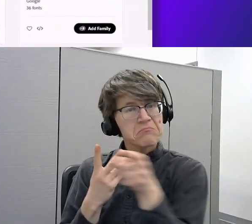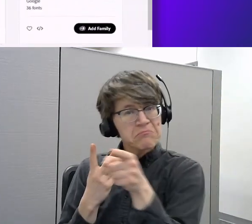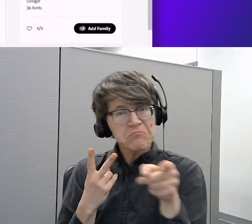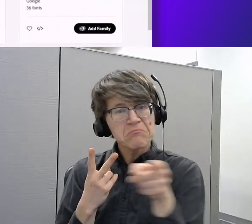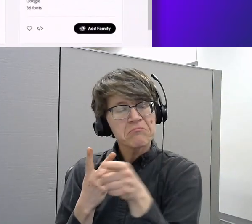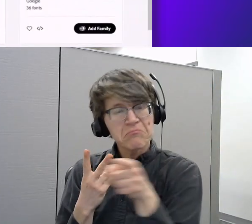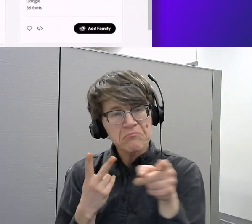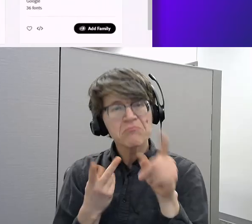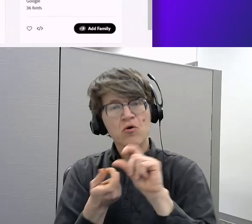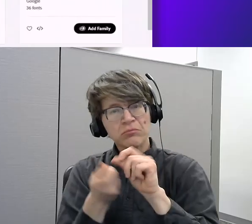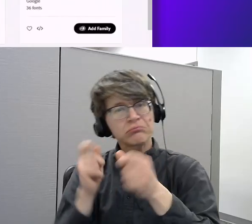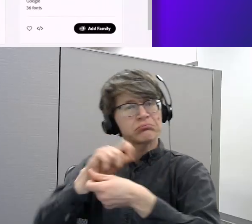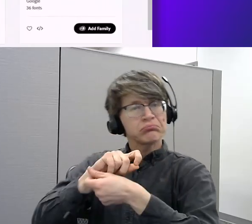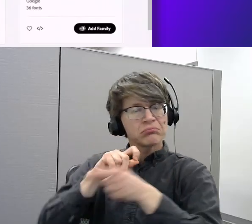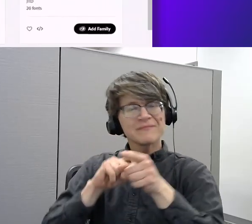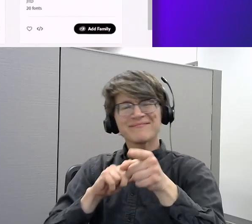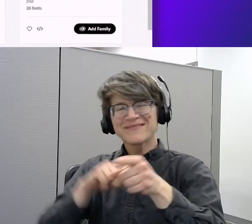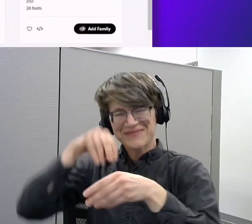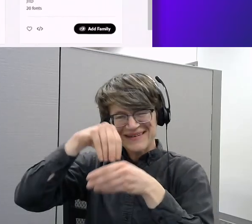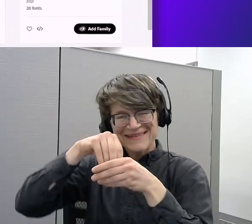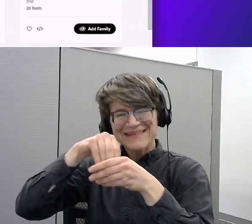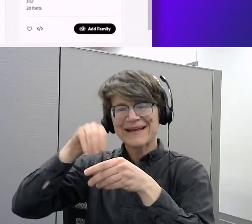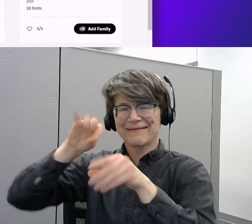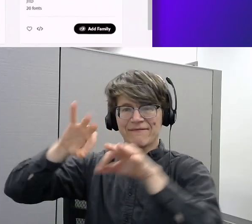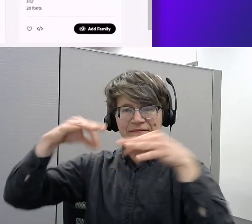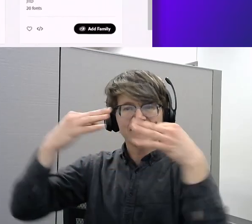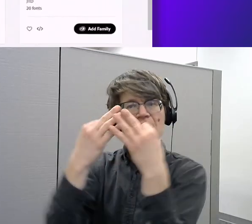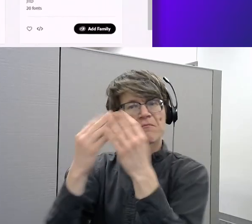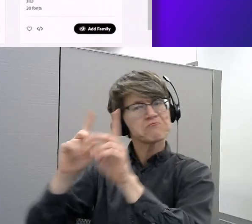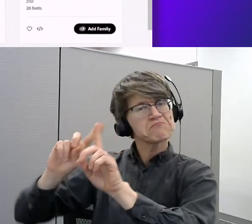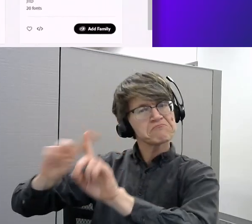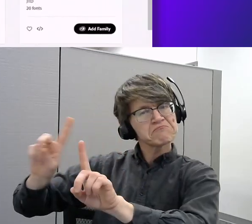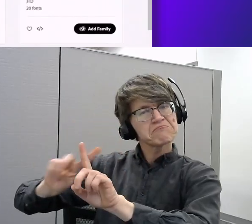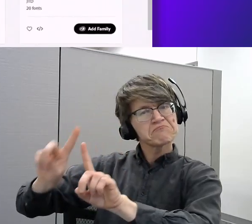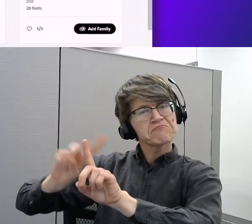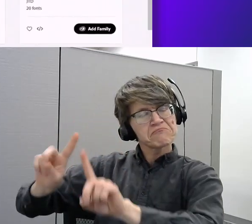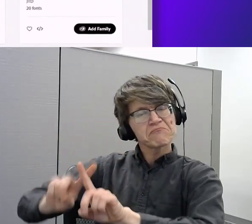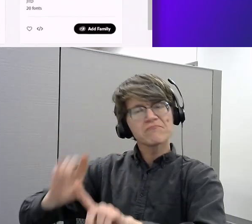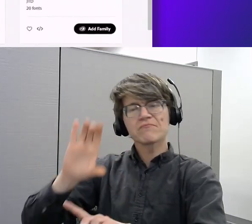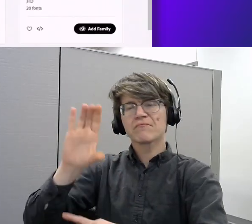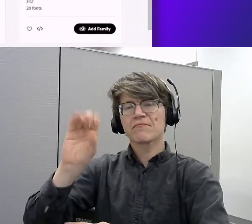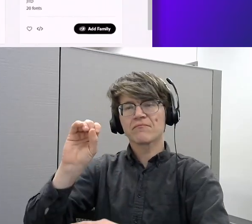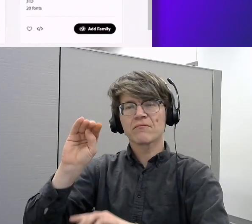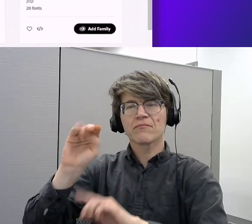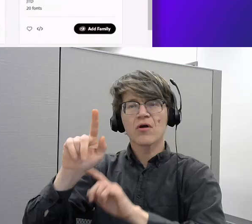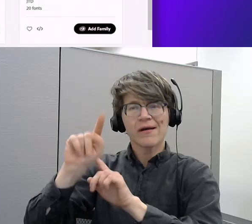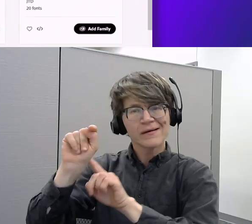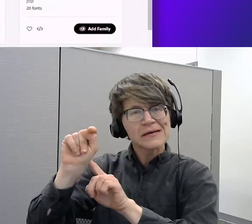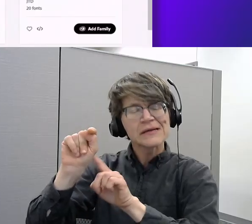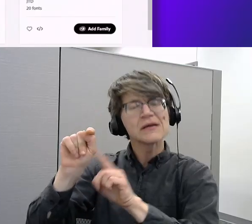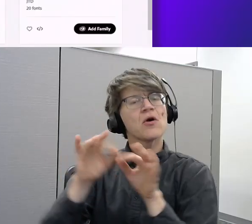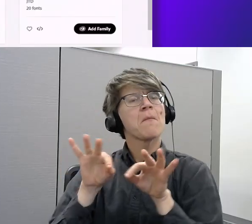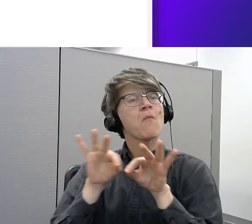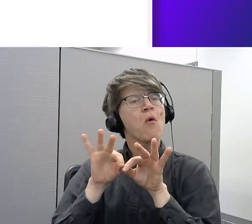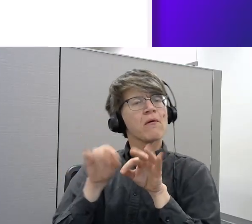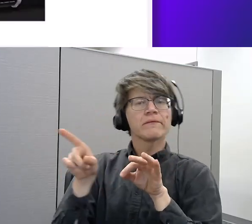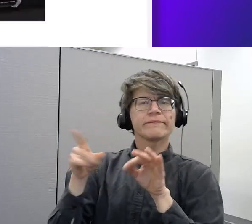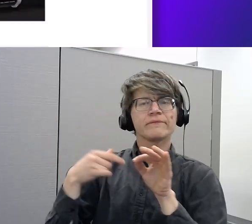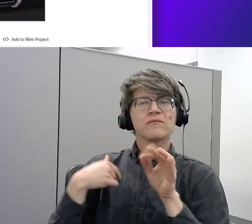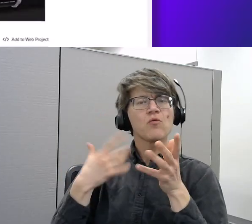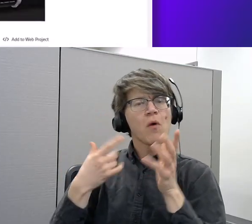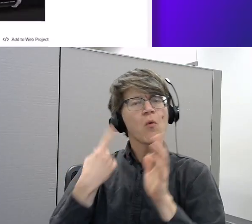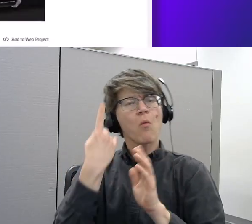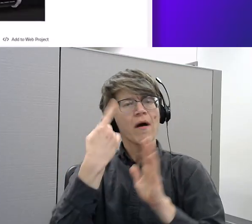going to shift within it. And so this is really helpful, especially if you are choosing something that you want to have a display